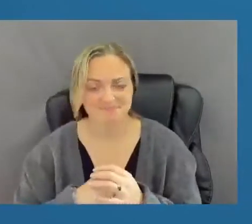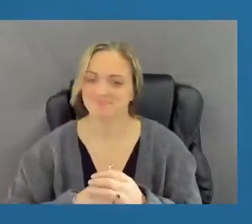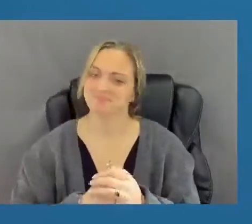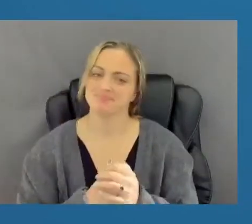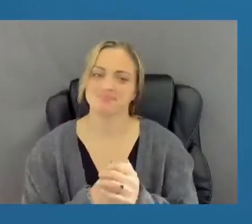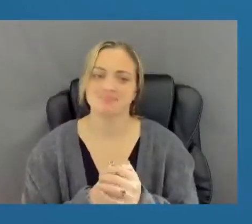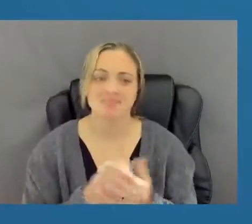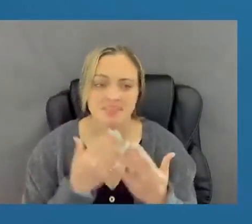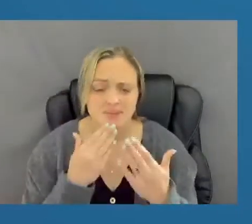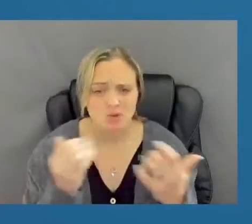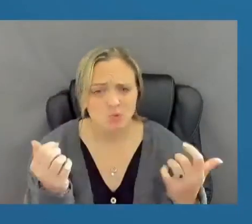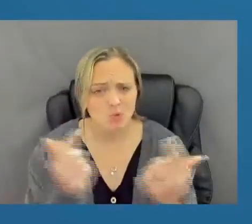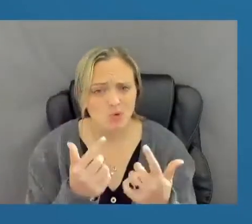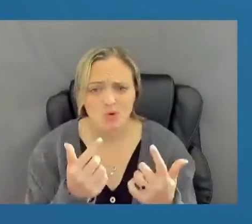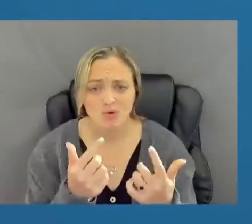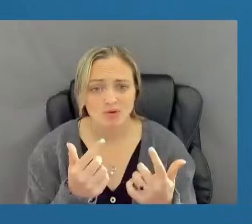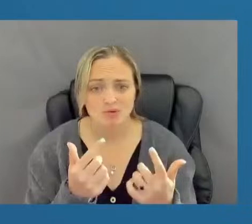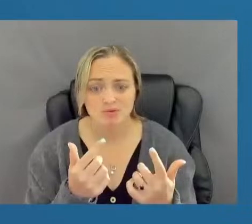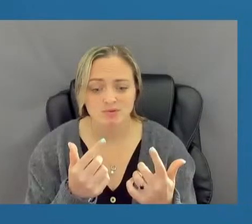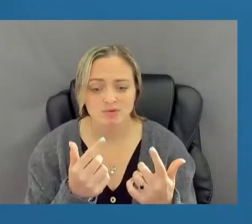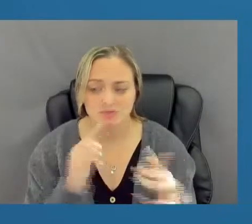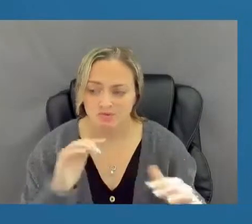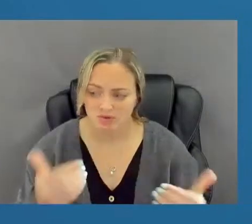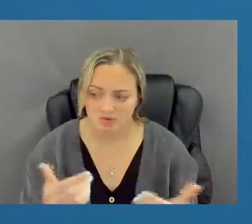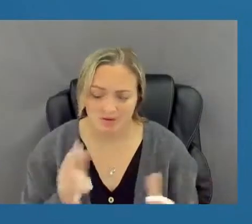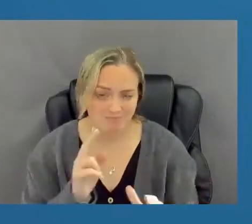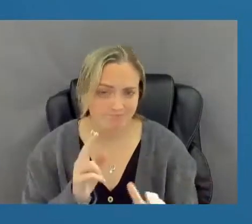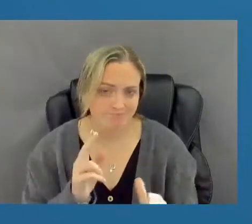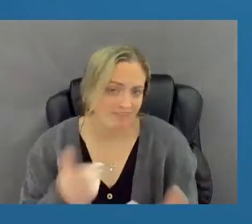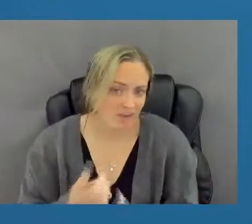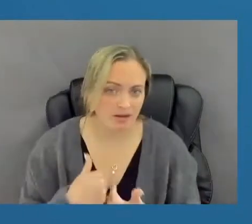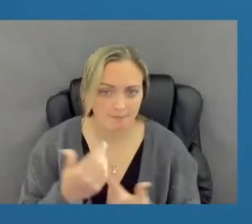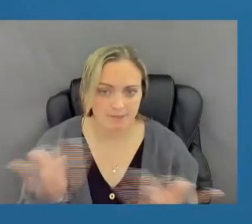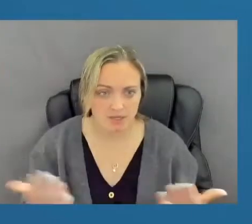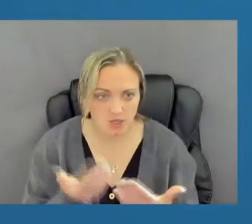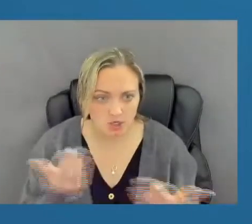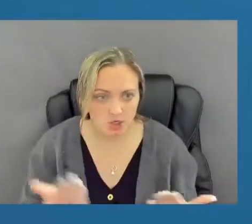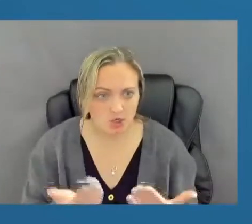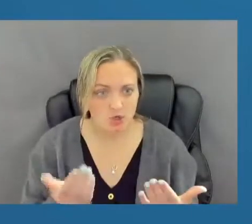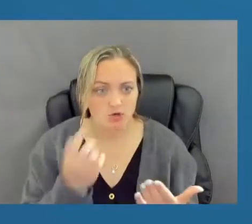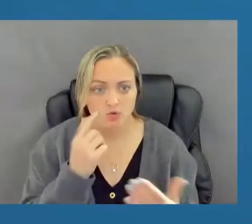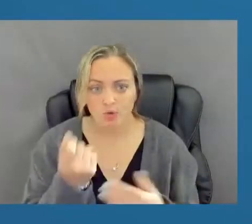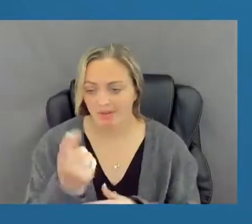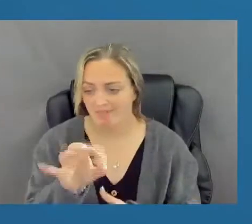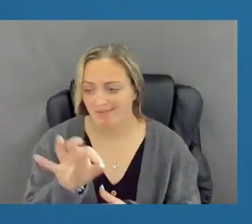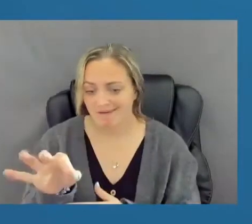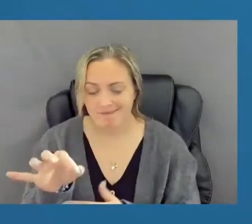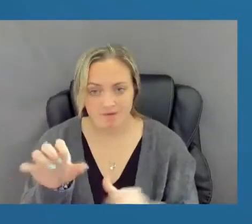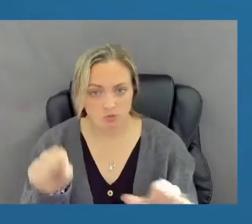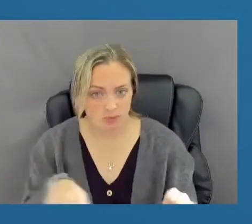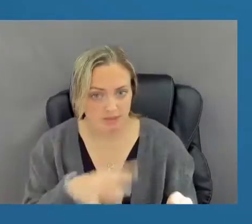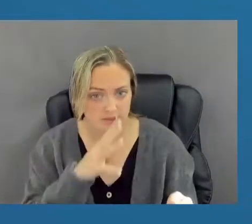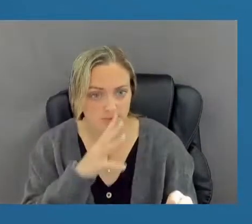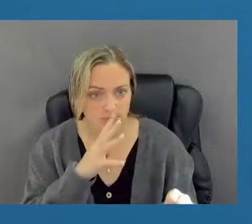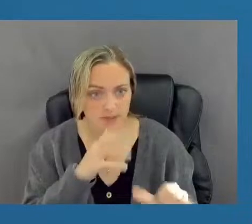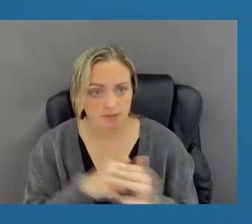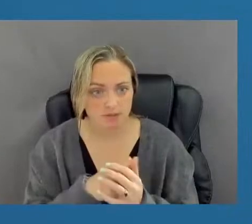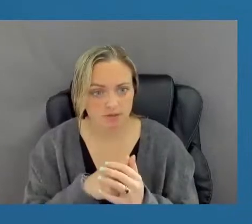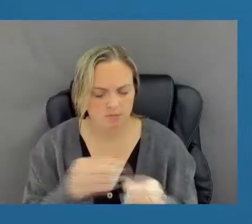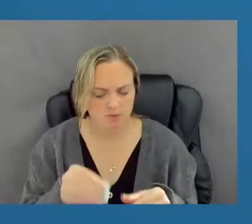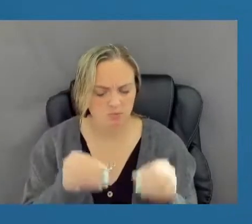Thank you all for inviting me here on behalf of the 1199 to speak. Can I just bring this up a little